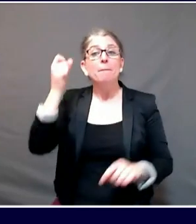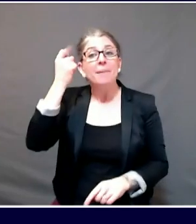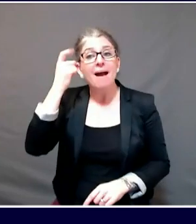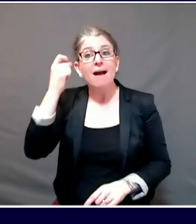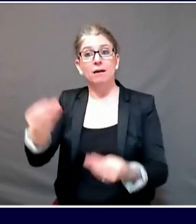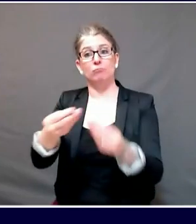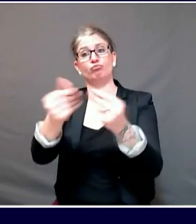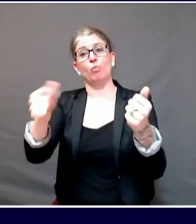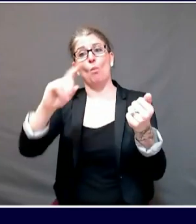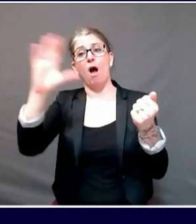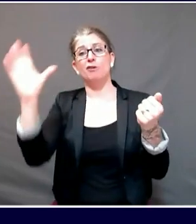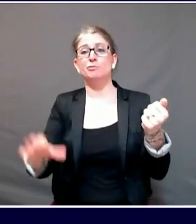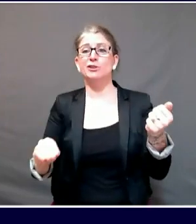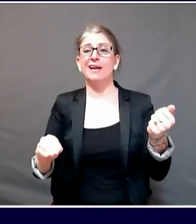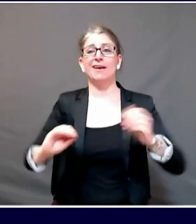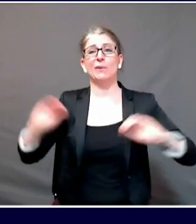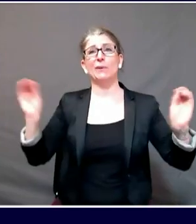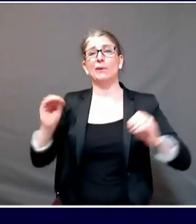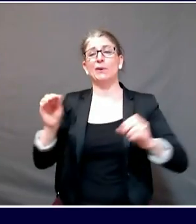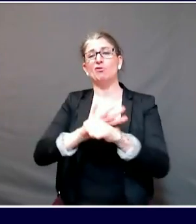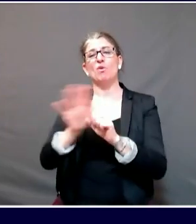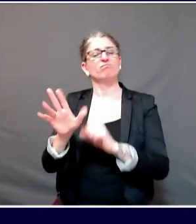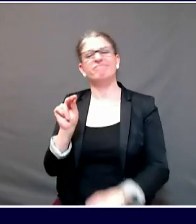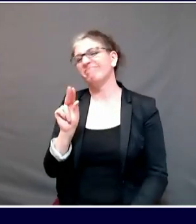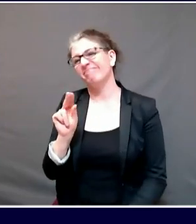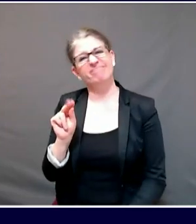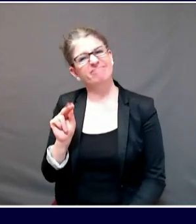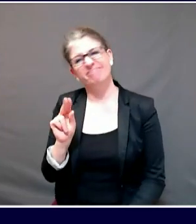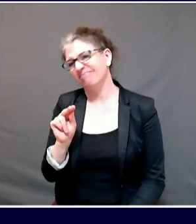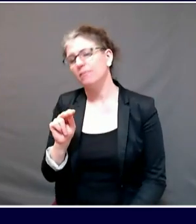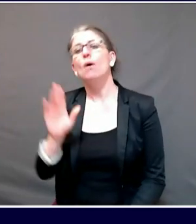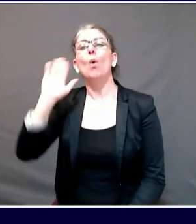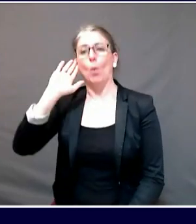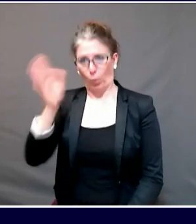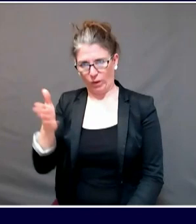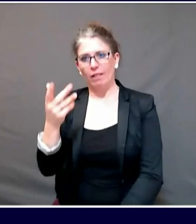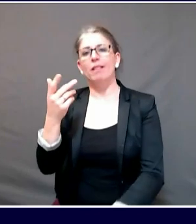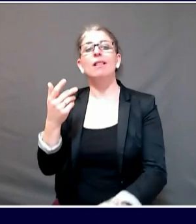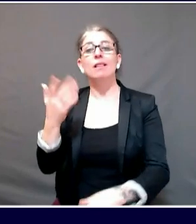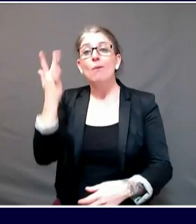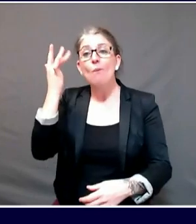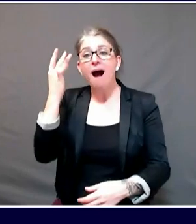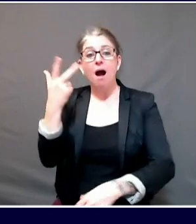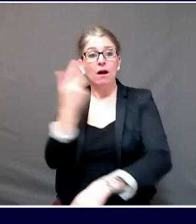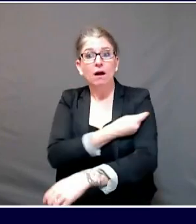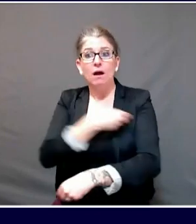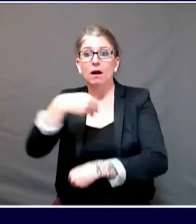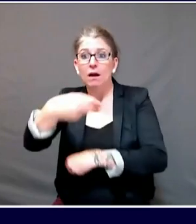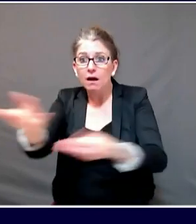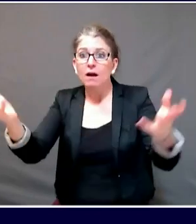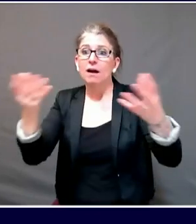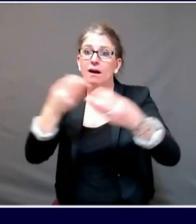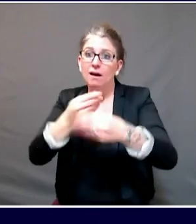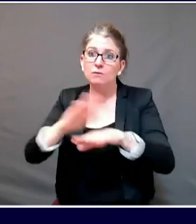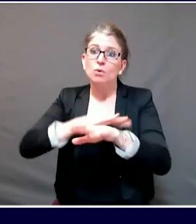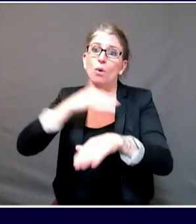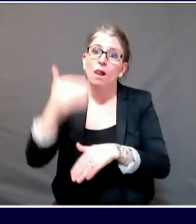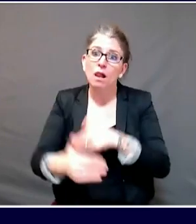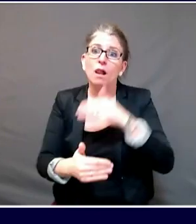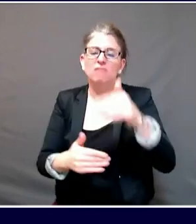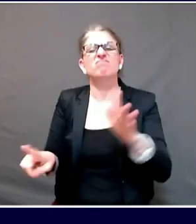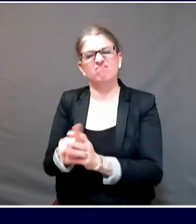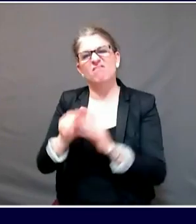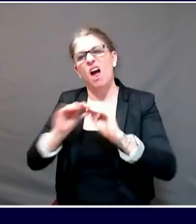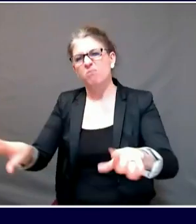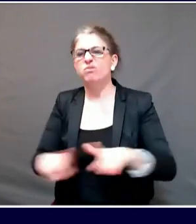also means that hospitals, particularly healthcare workers, may not face the same, say, for example, staffing crunches. Right